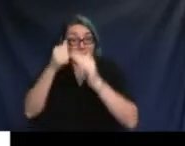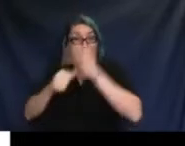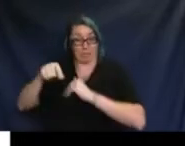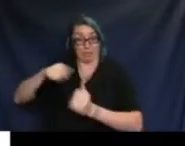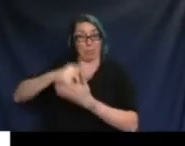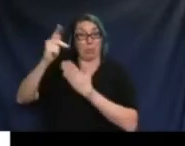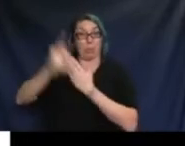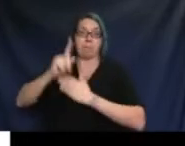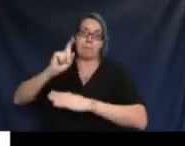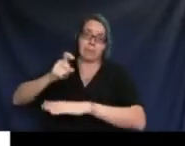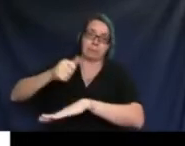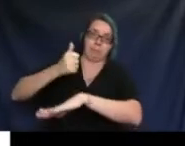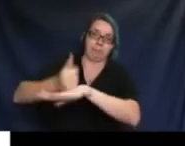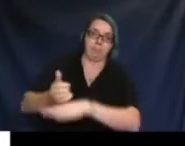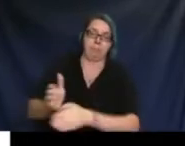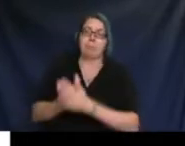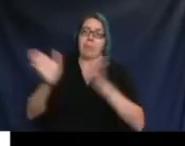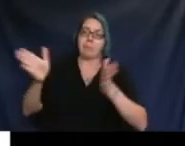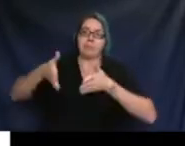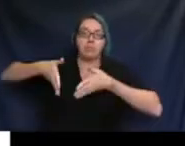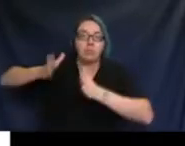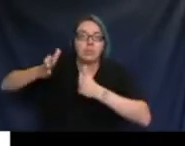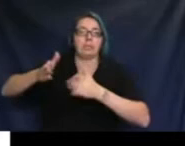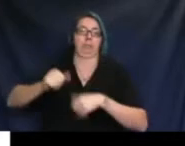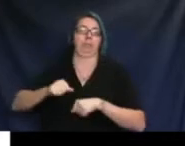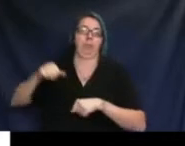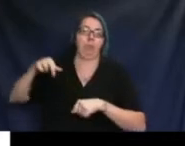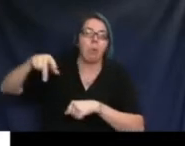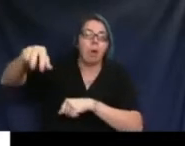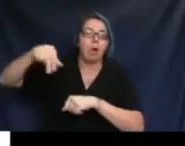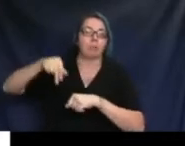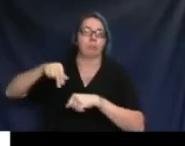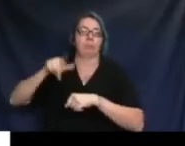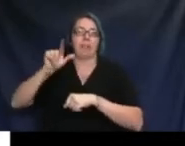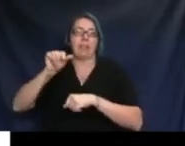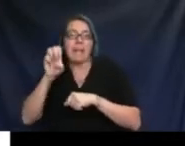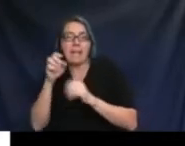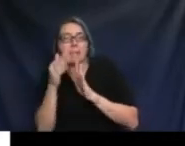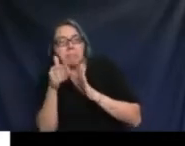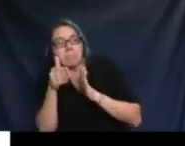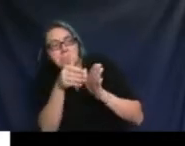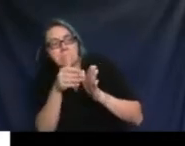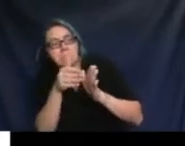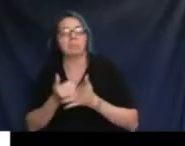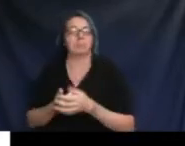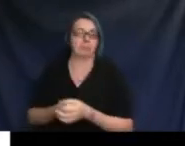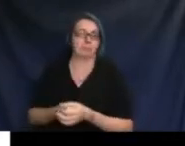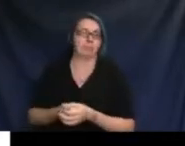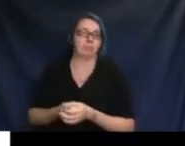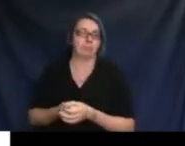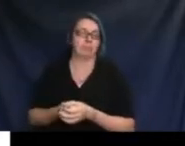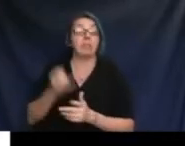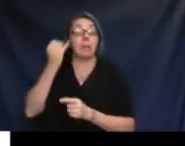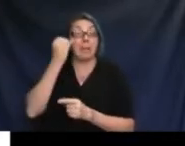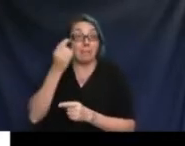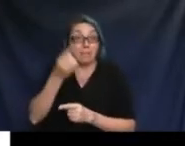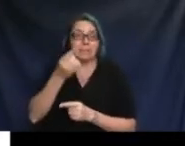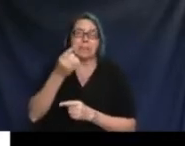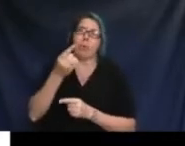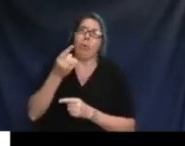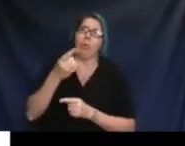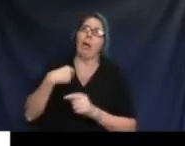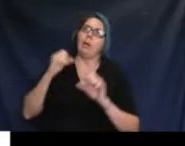from the public right of way. So if anyone has any questions about that, or you have a particular site in mind and you're really not sure if it